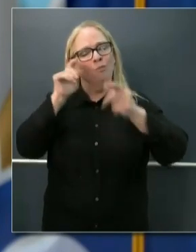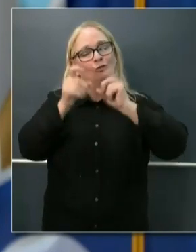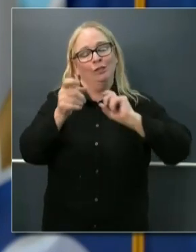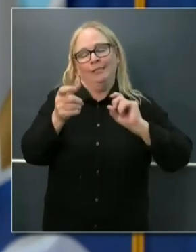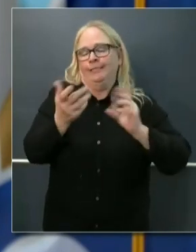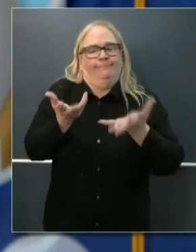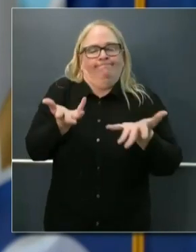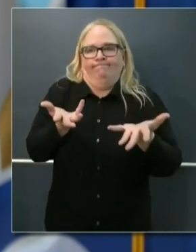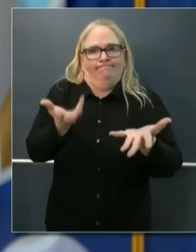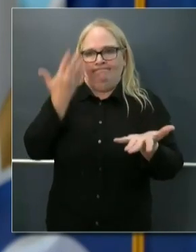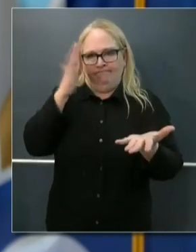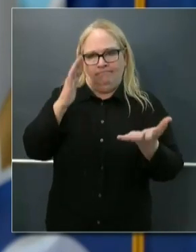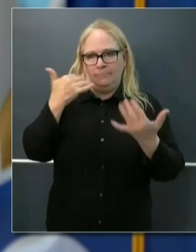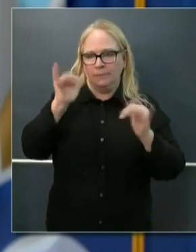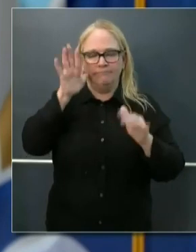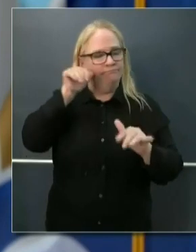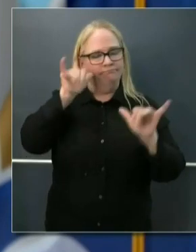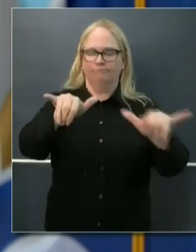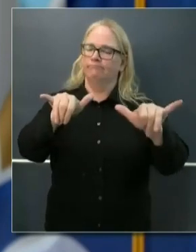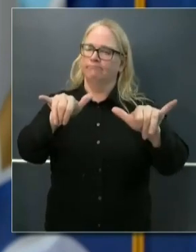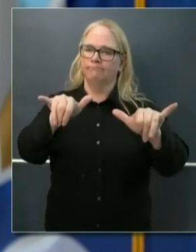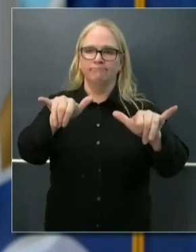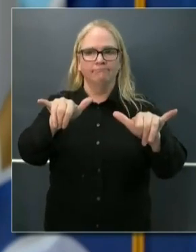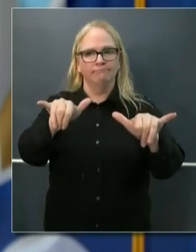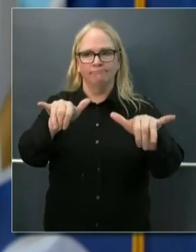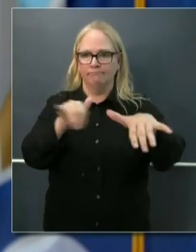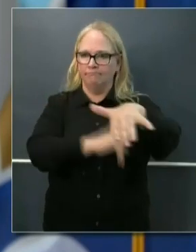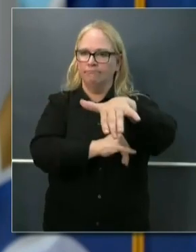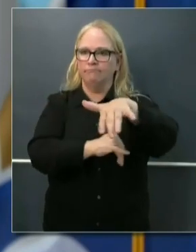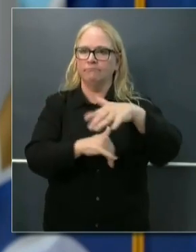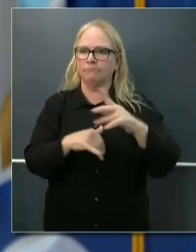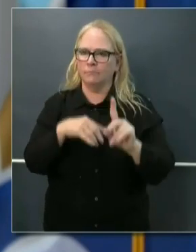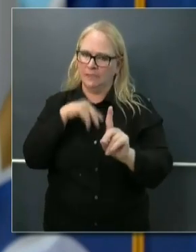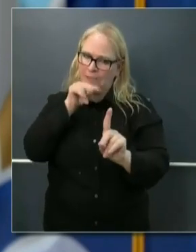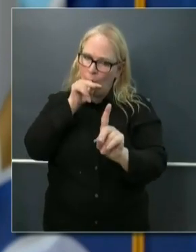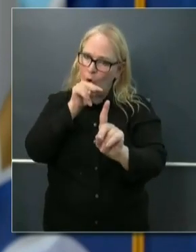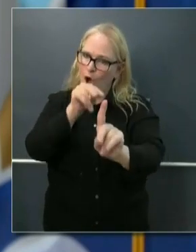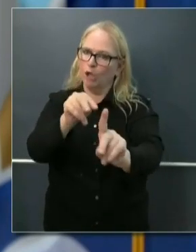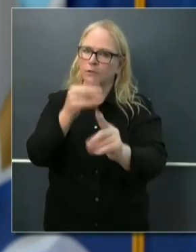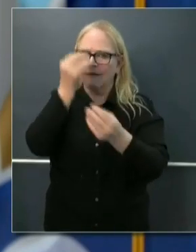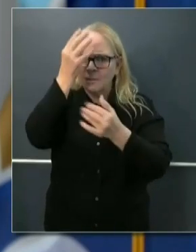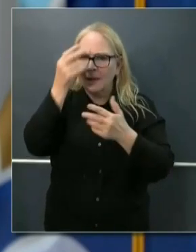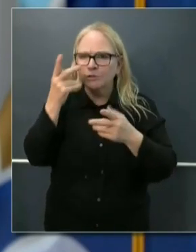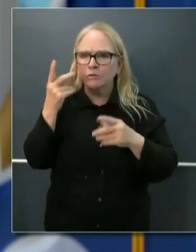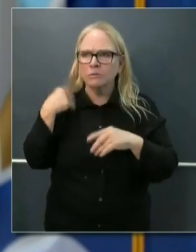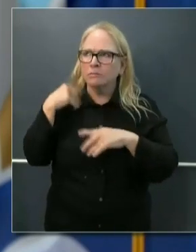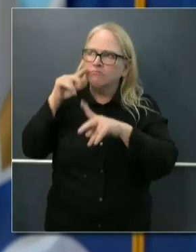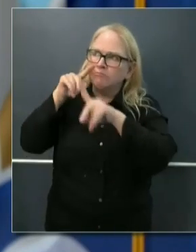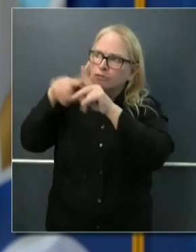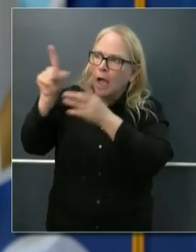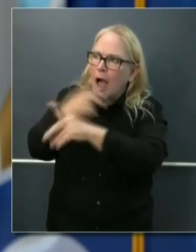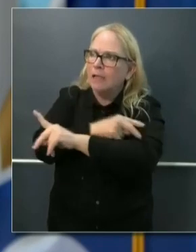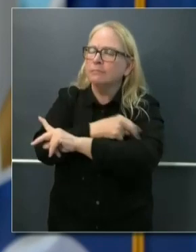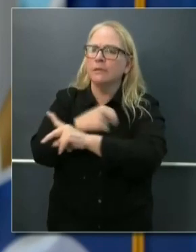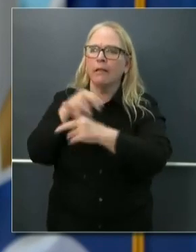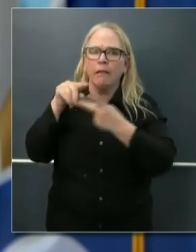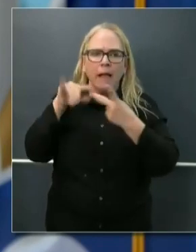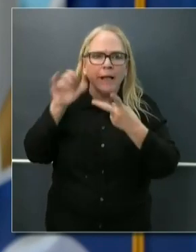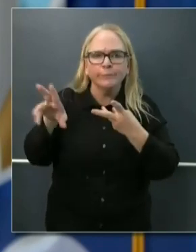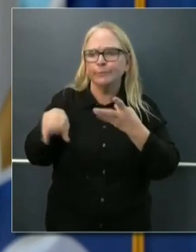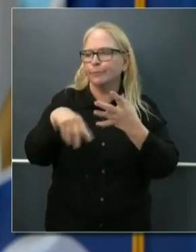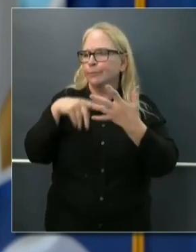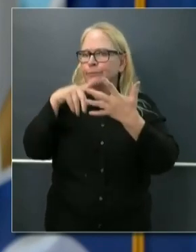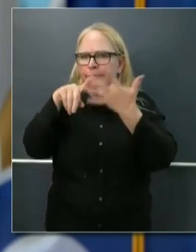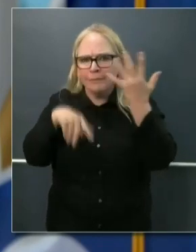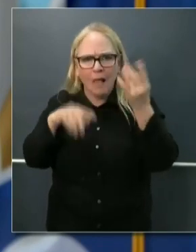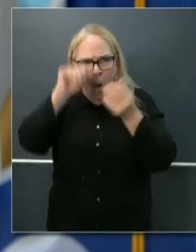be vigilant in the other spaces, and we continue to monitor information as it comes in real time from all across the state of California. I'll remind you